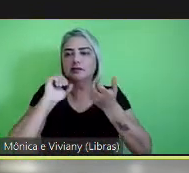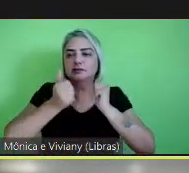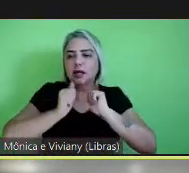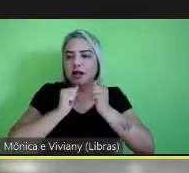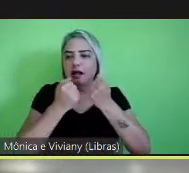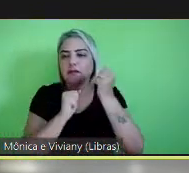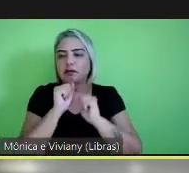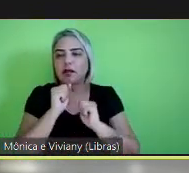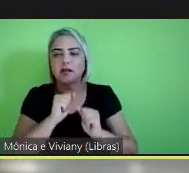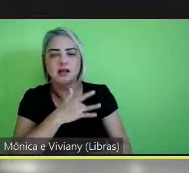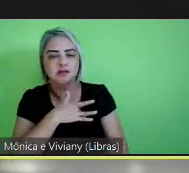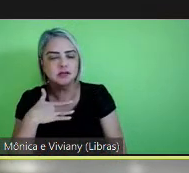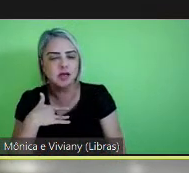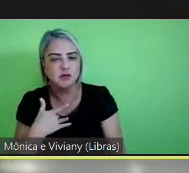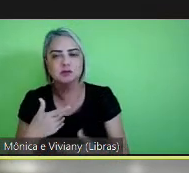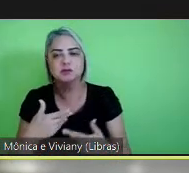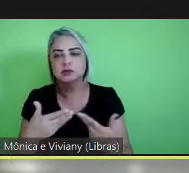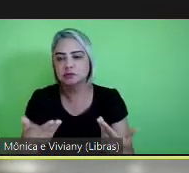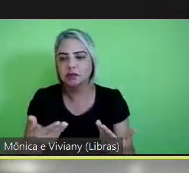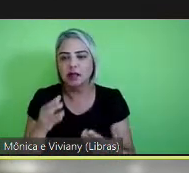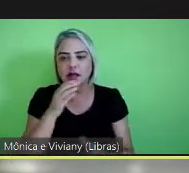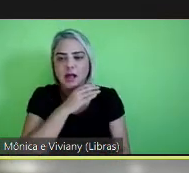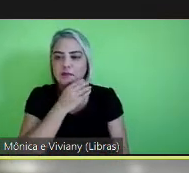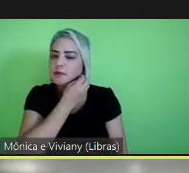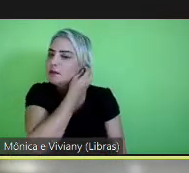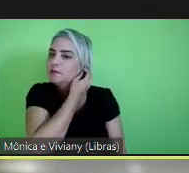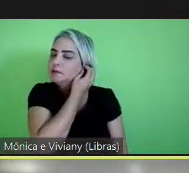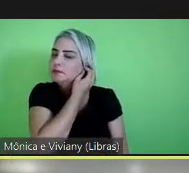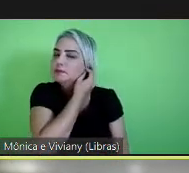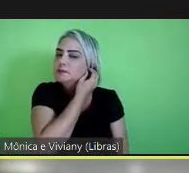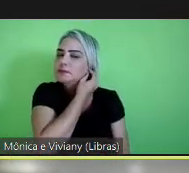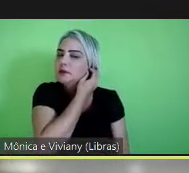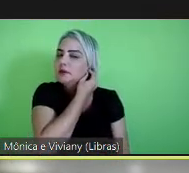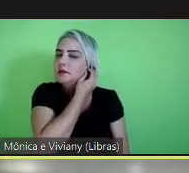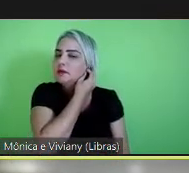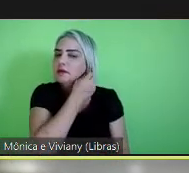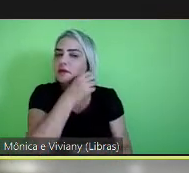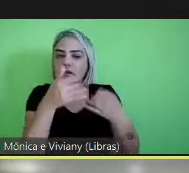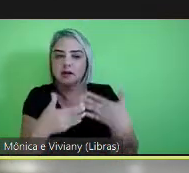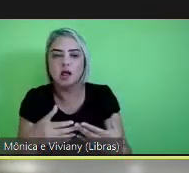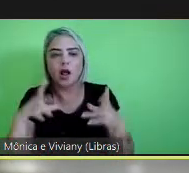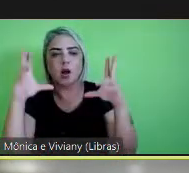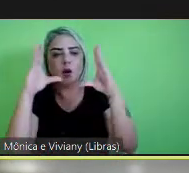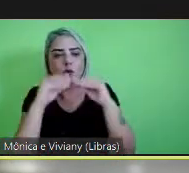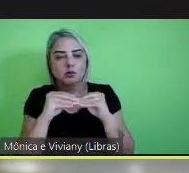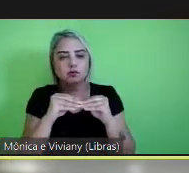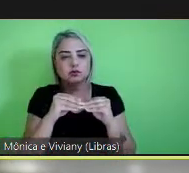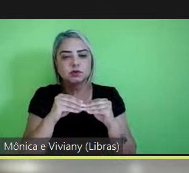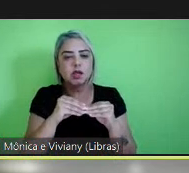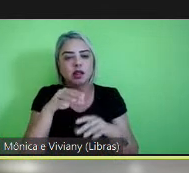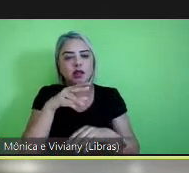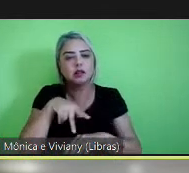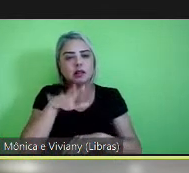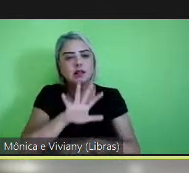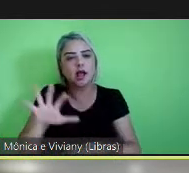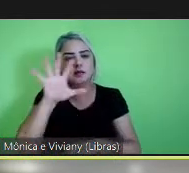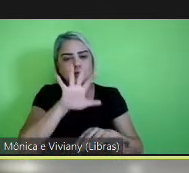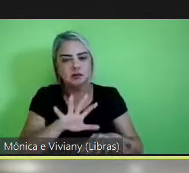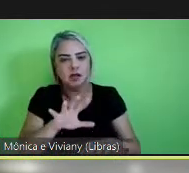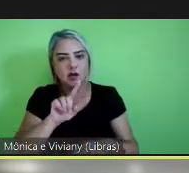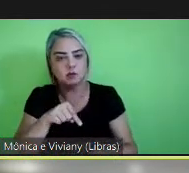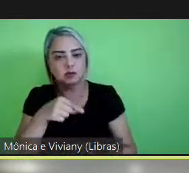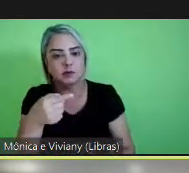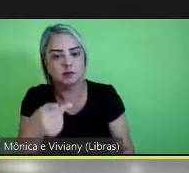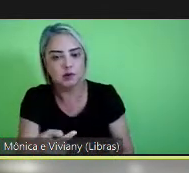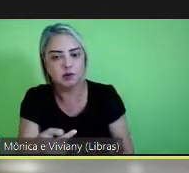going to quickly go through what we're doing at a national level. And then I'm going to talk a little bit